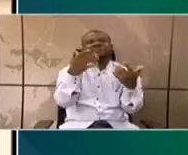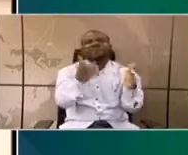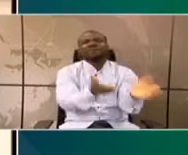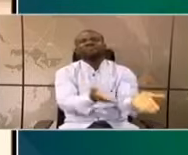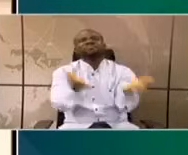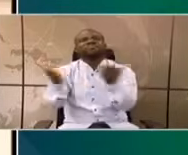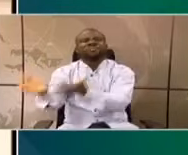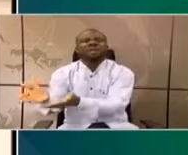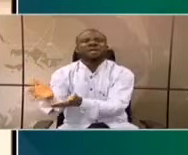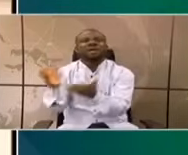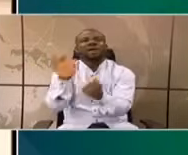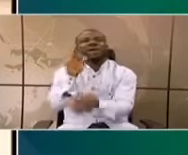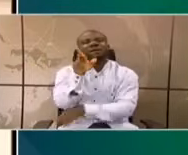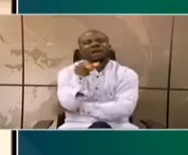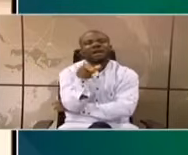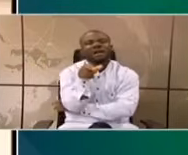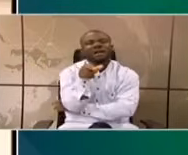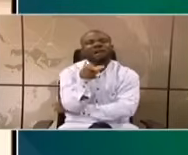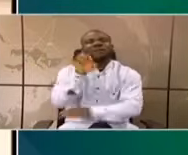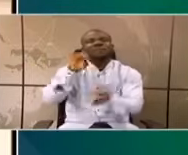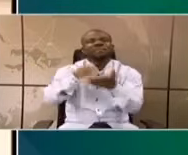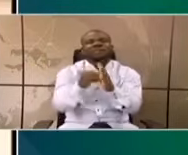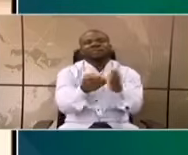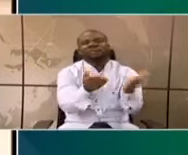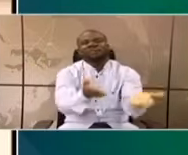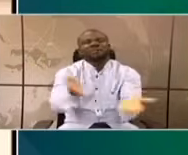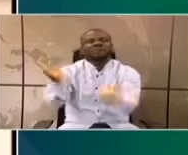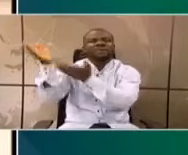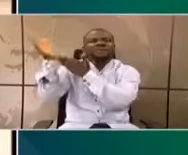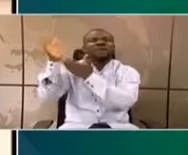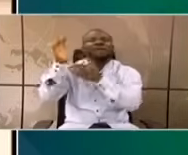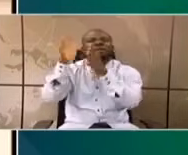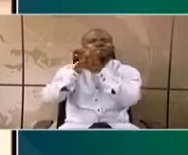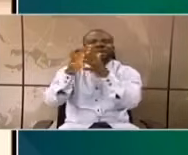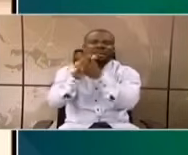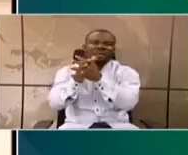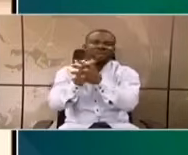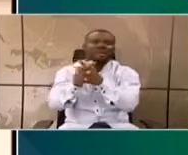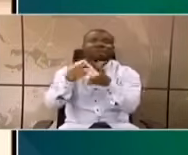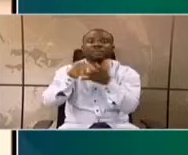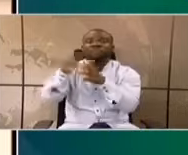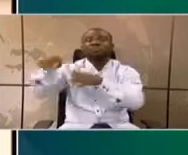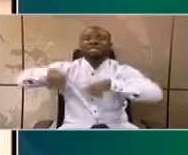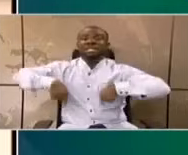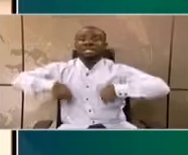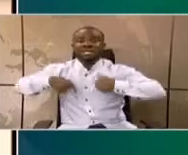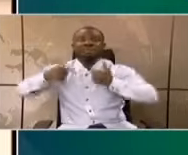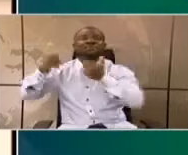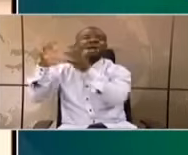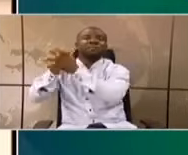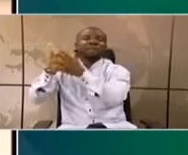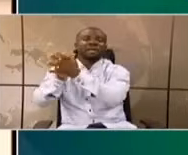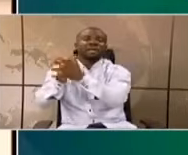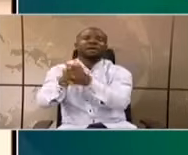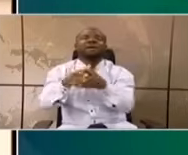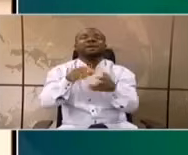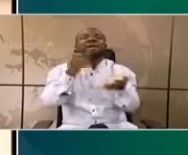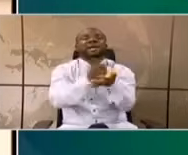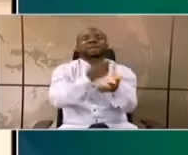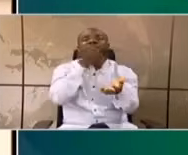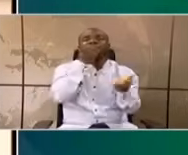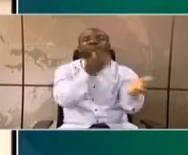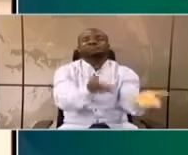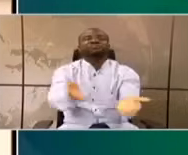it. America. It's over to America. Yabro Puna. Not near my good day. Traonaka can say, who do